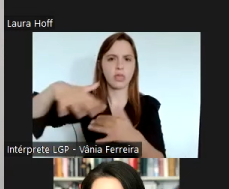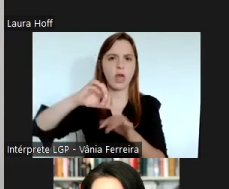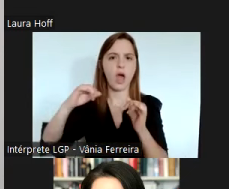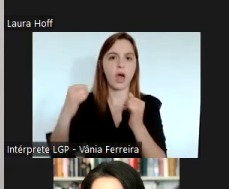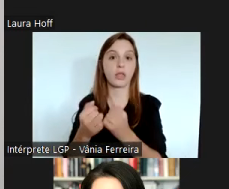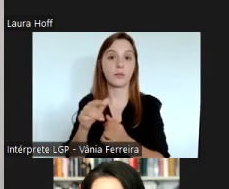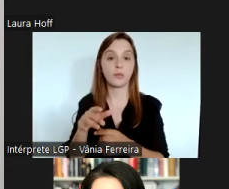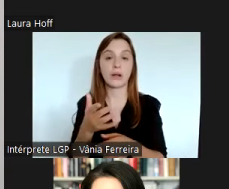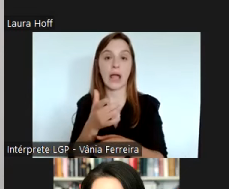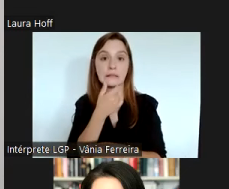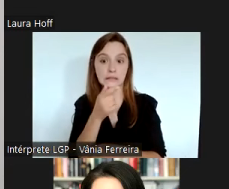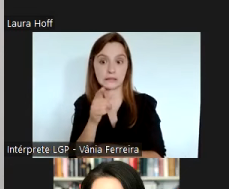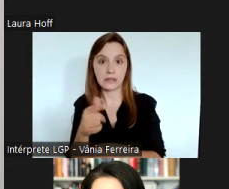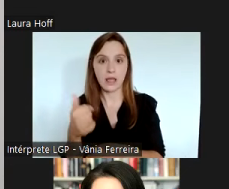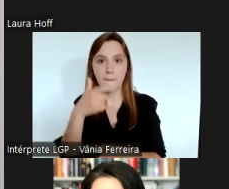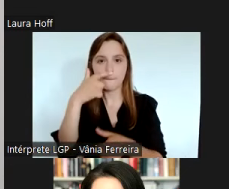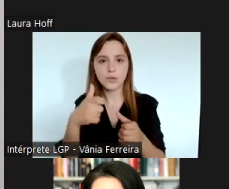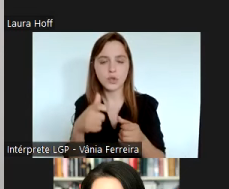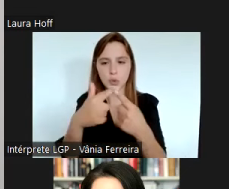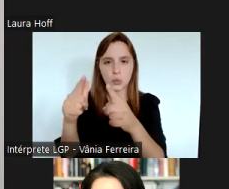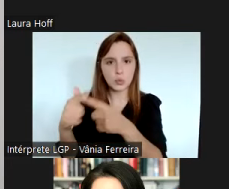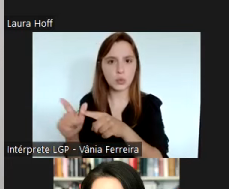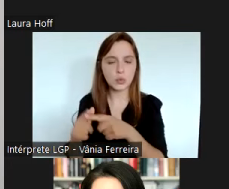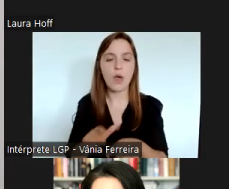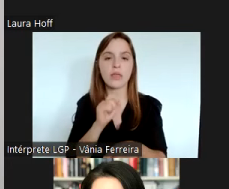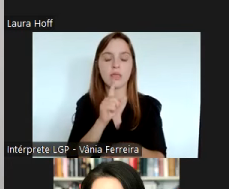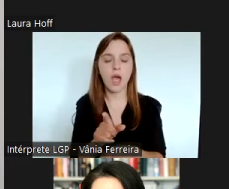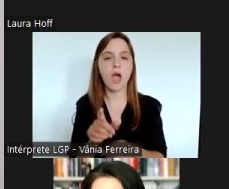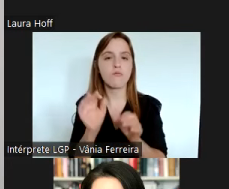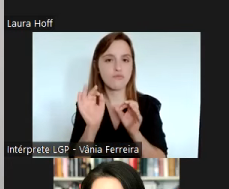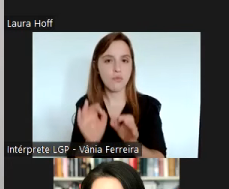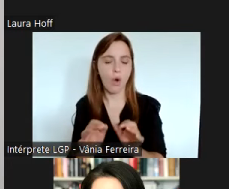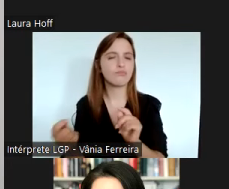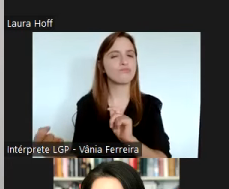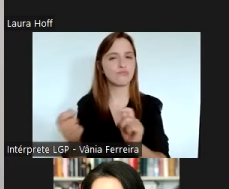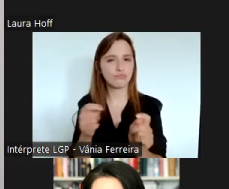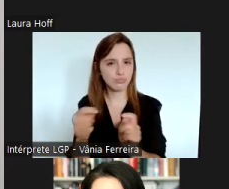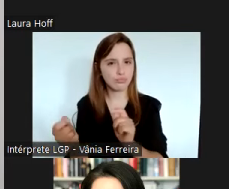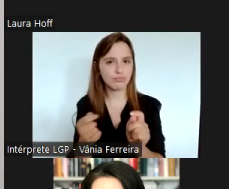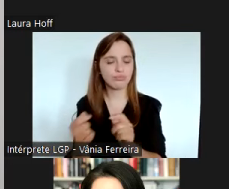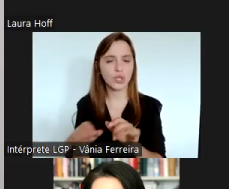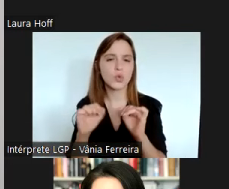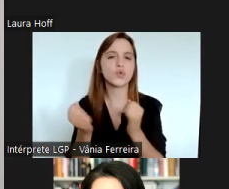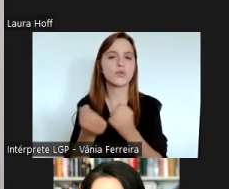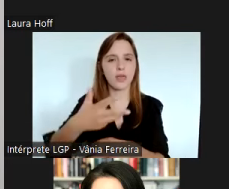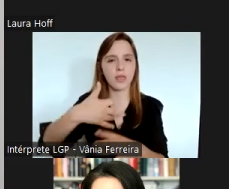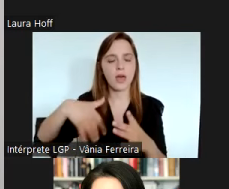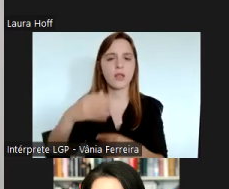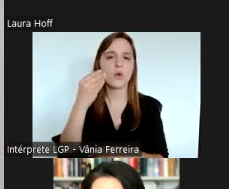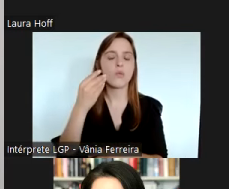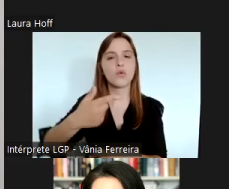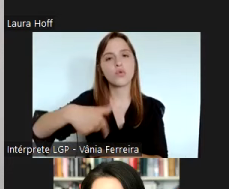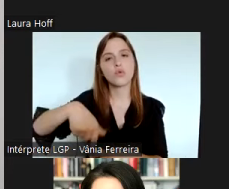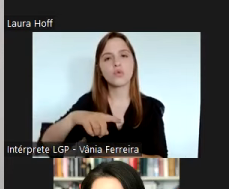have enough actors to engage in discussions about our society and how we shape